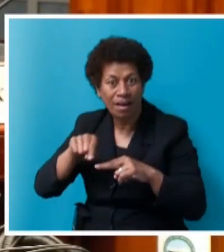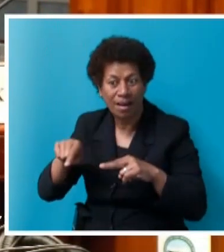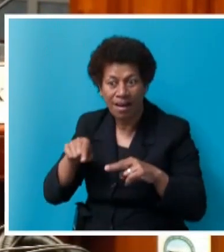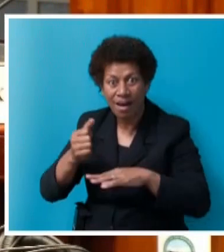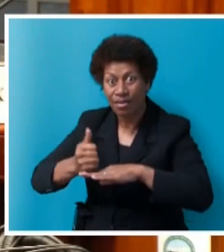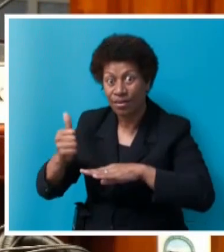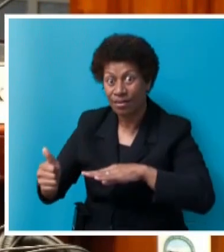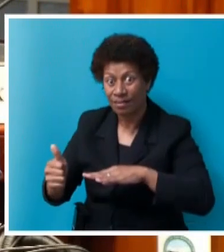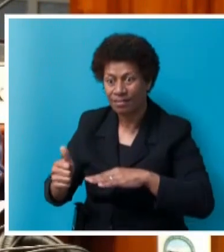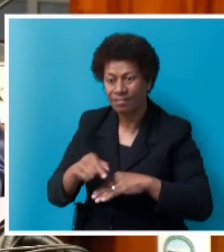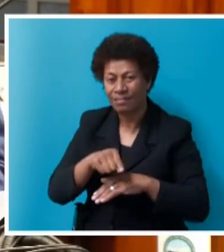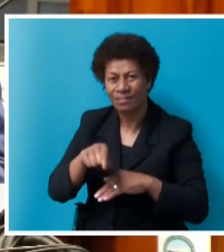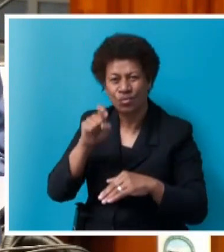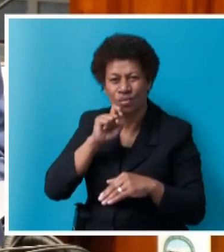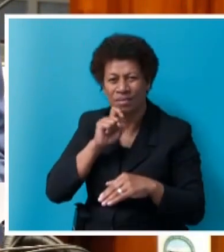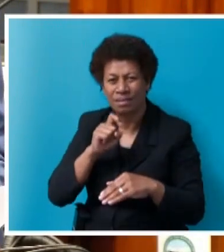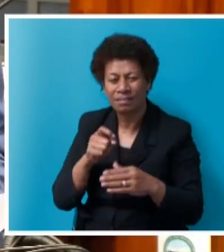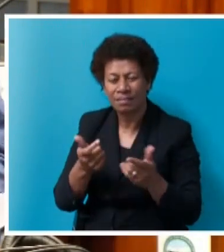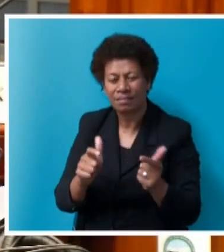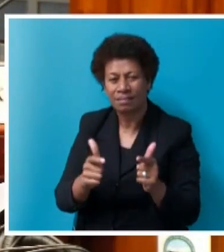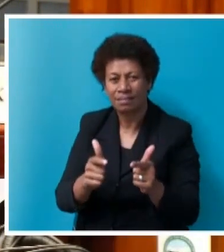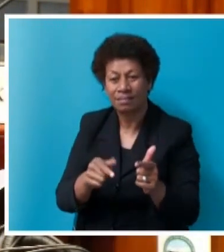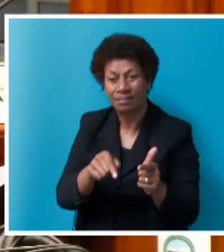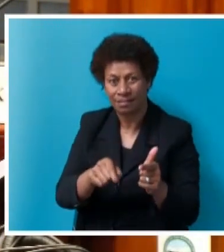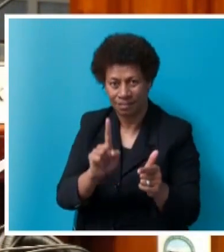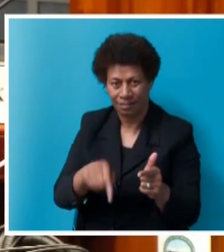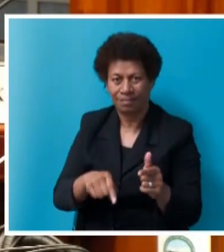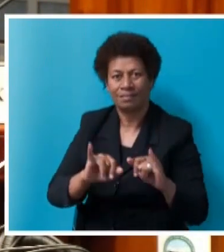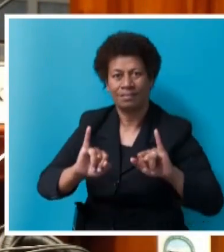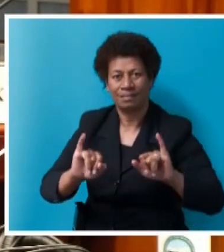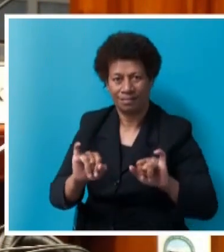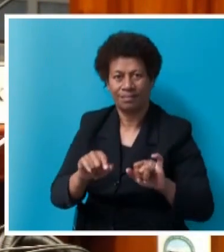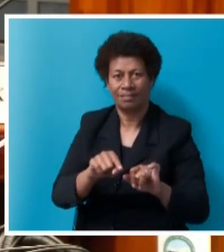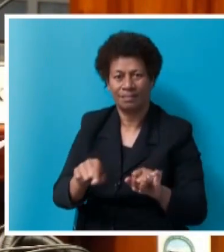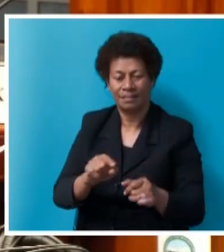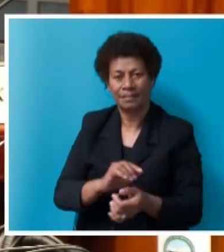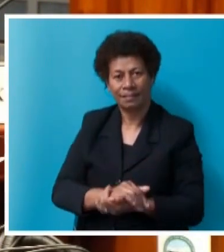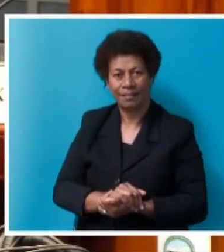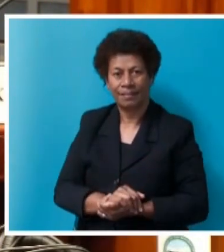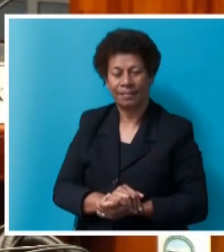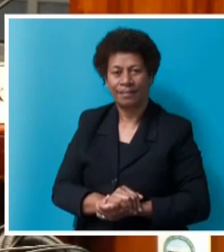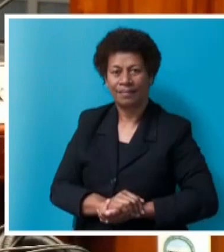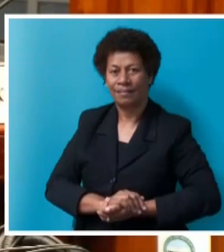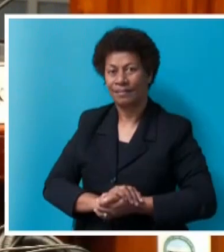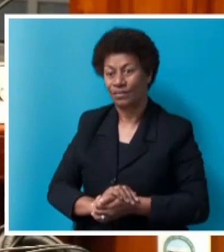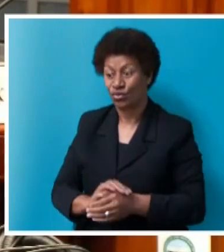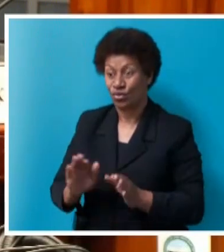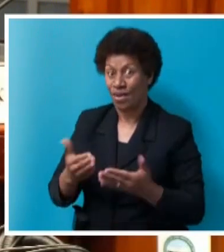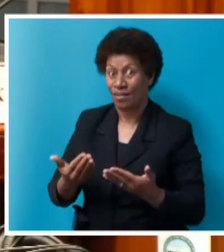to be an issue. So recently, Honourable Speaker, there is a